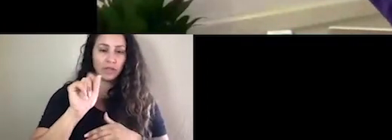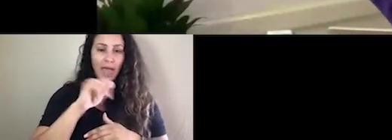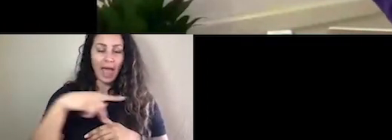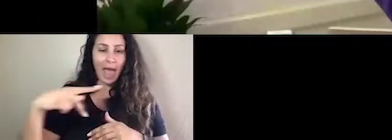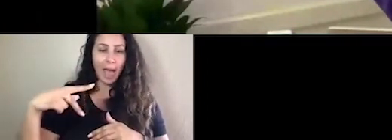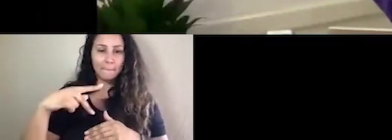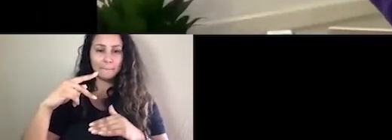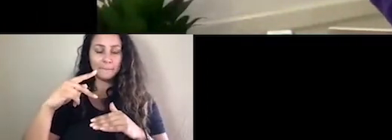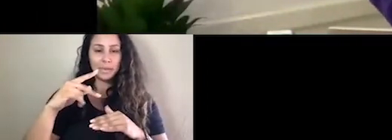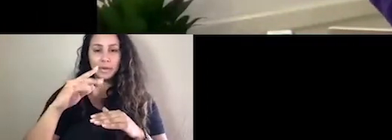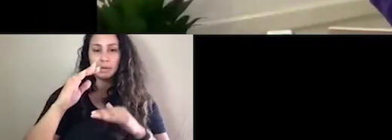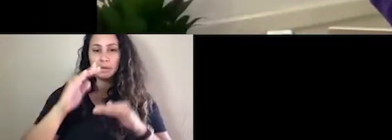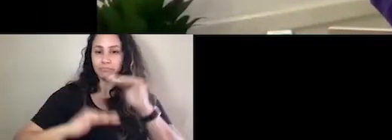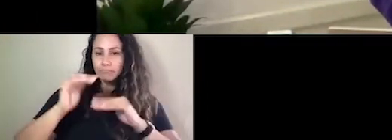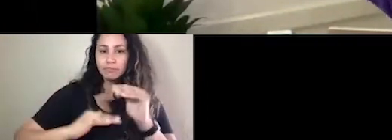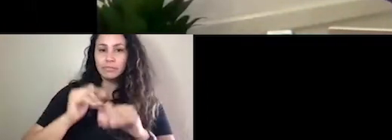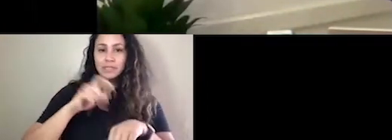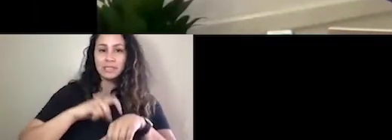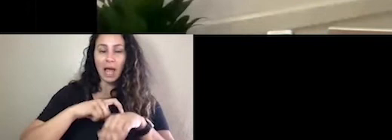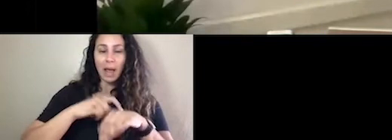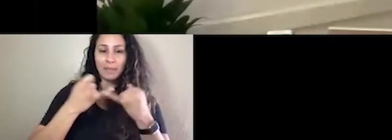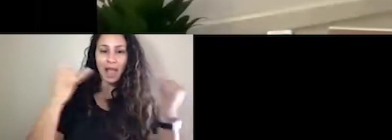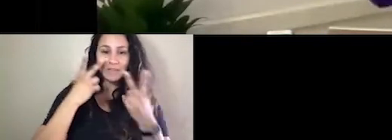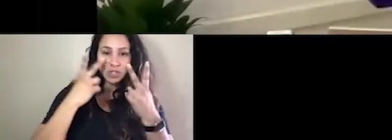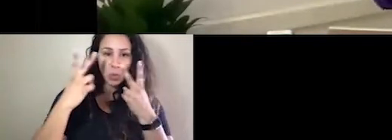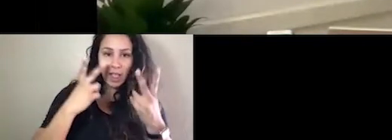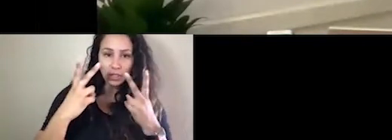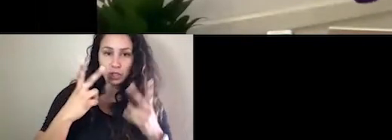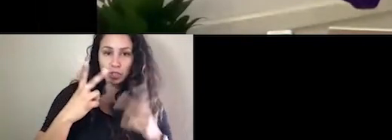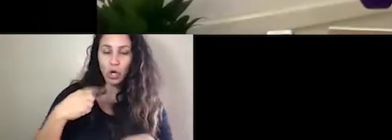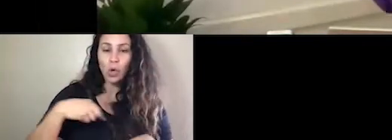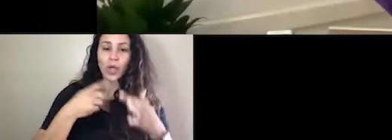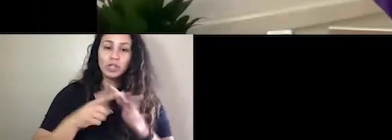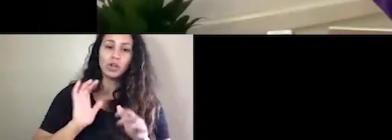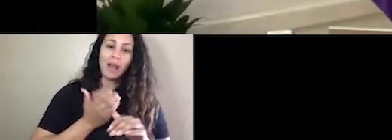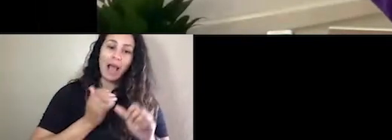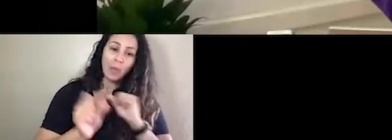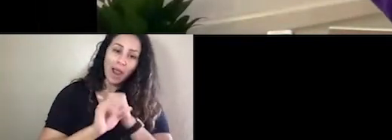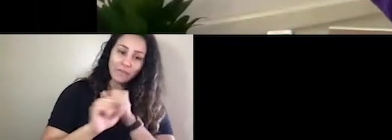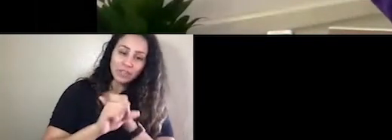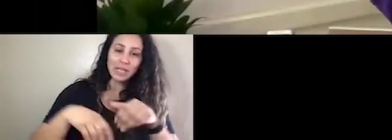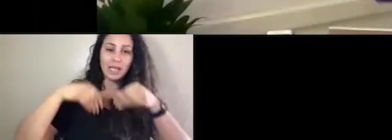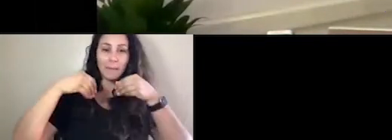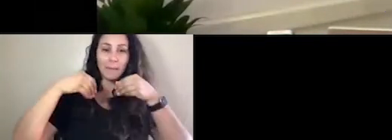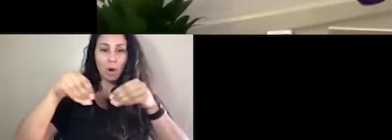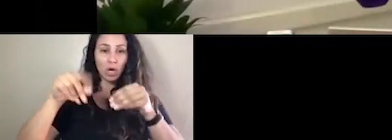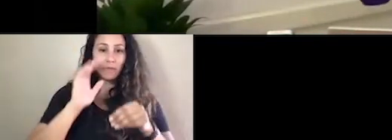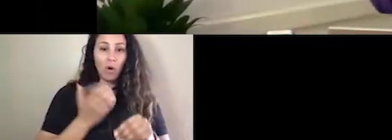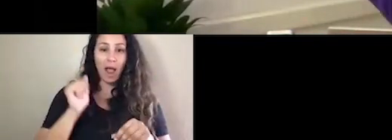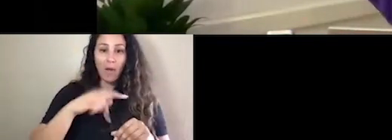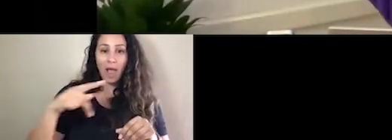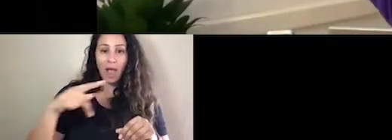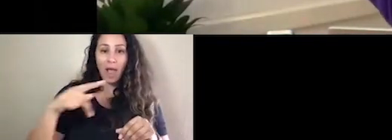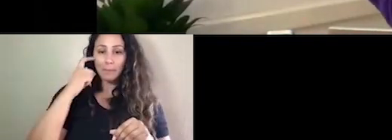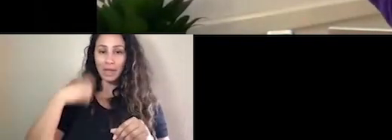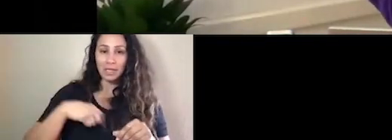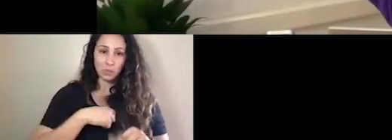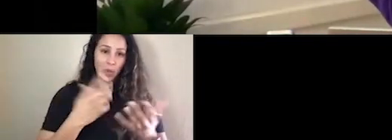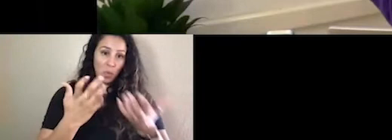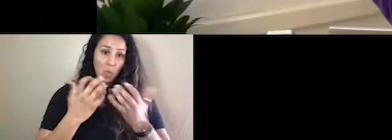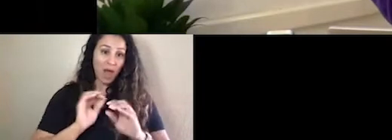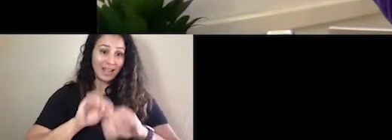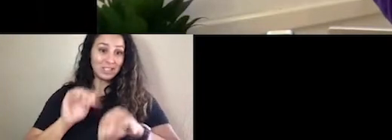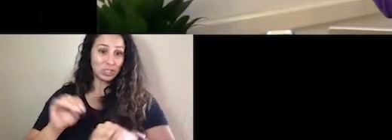Timeline Visualizer, what we did next is, of course, we start to do our advertising, our marketing for our application because we want installs. So